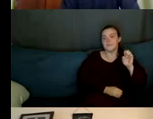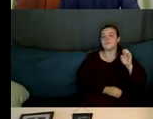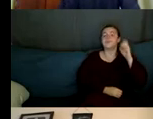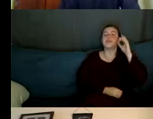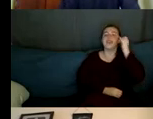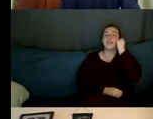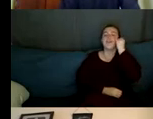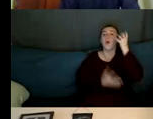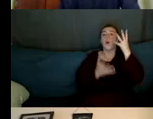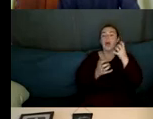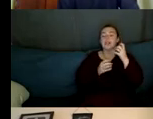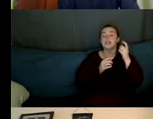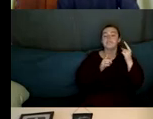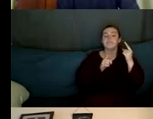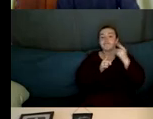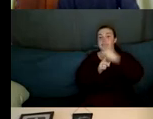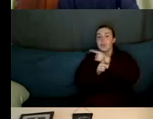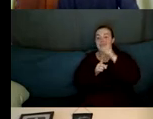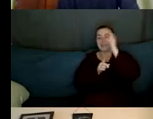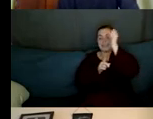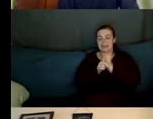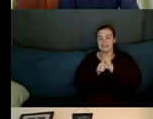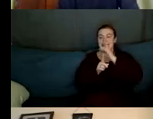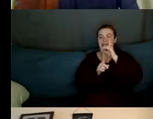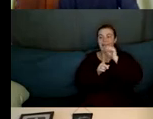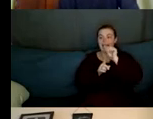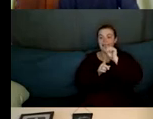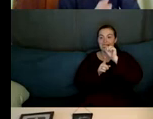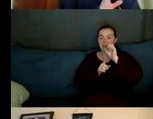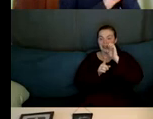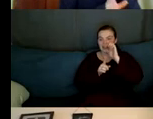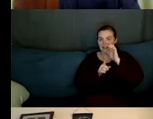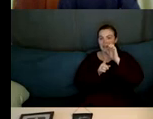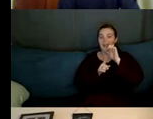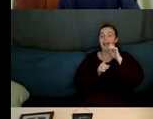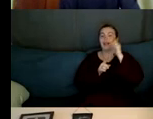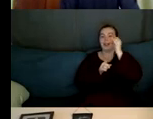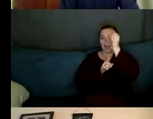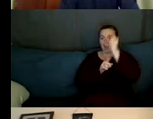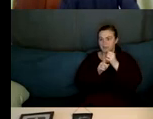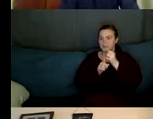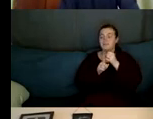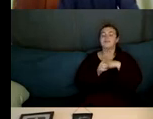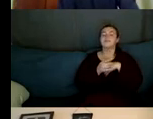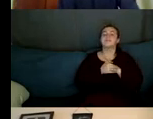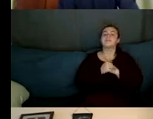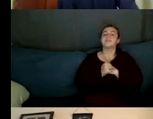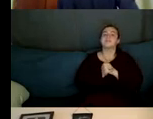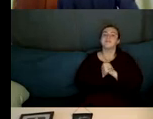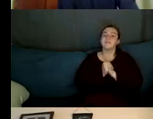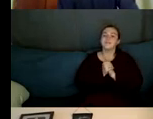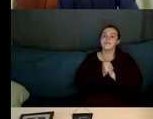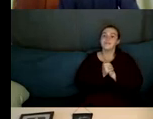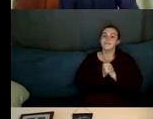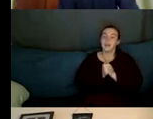of our adjusted times are. So it's way easier if Excel does that for you. Doing this little bit of extra work to type